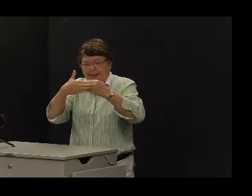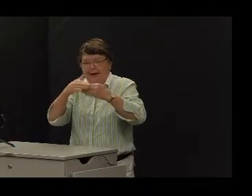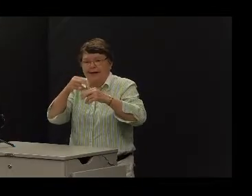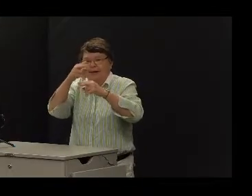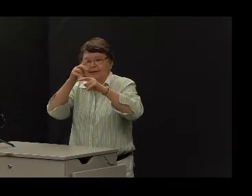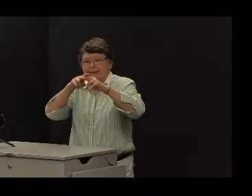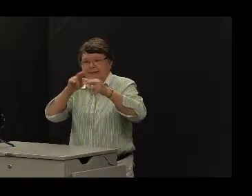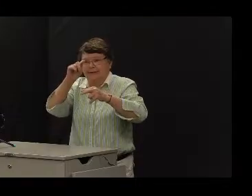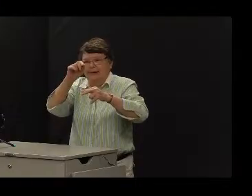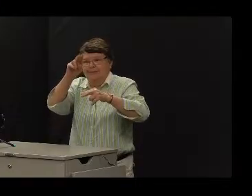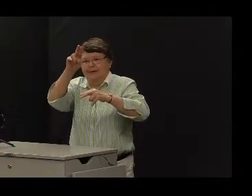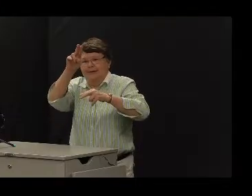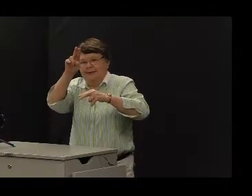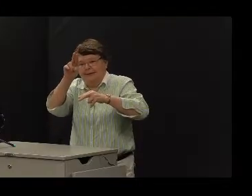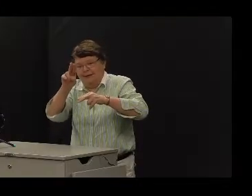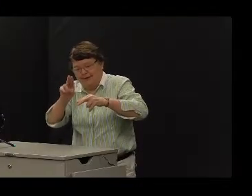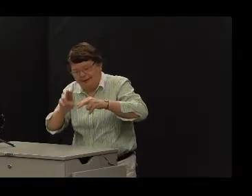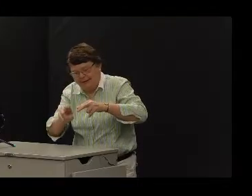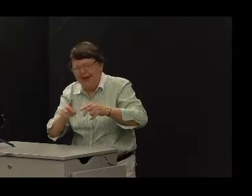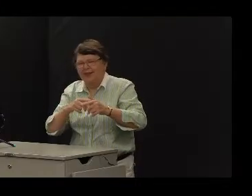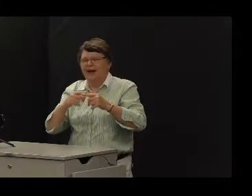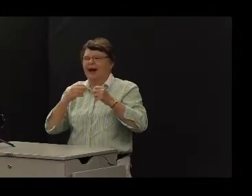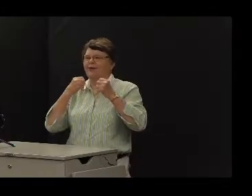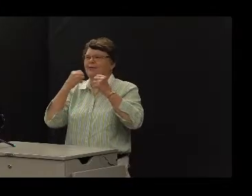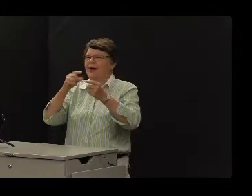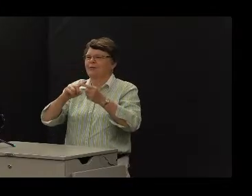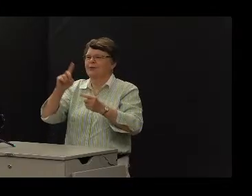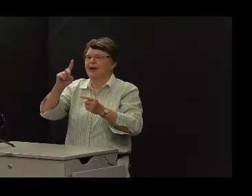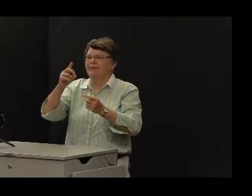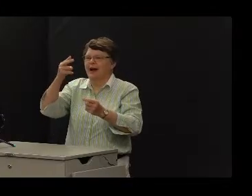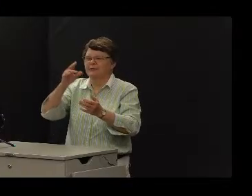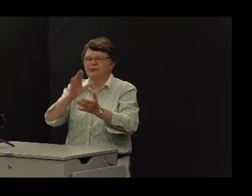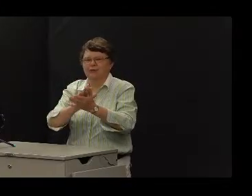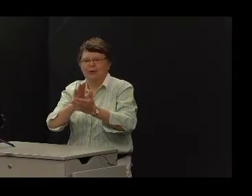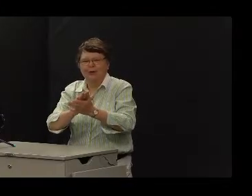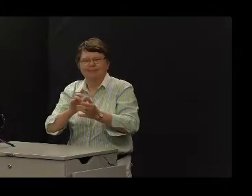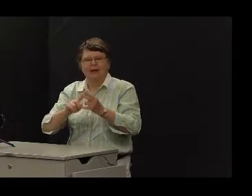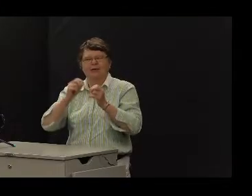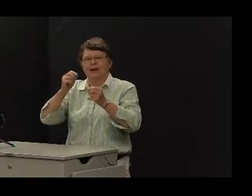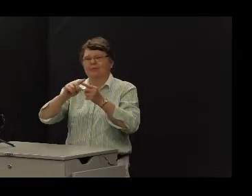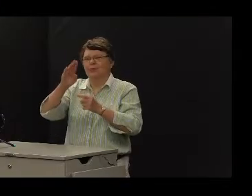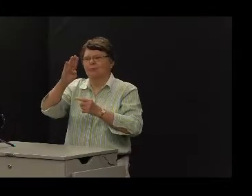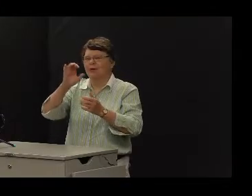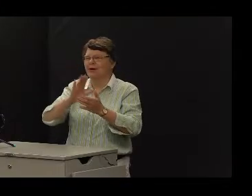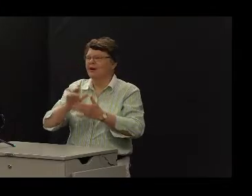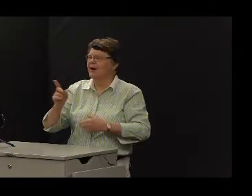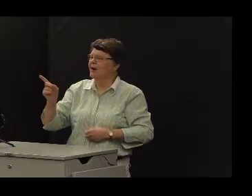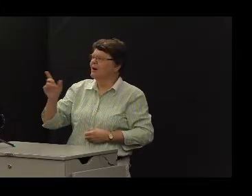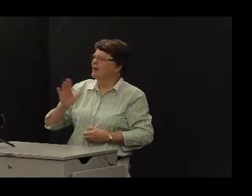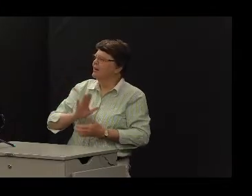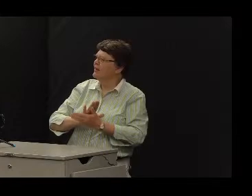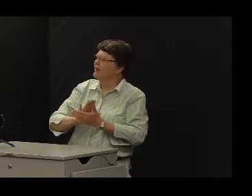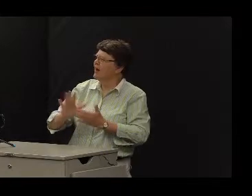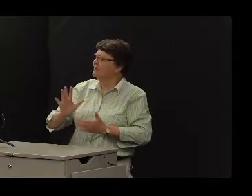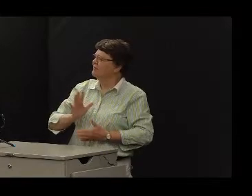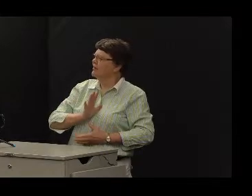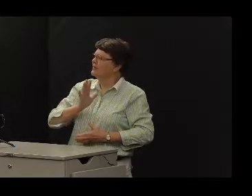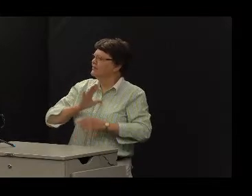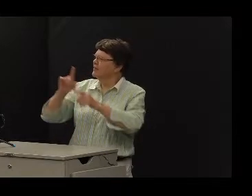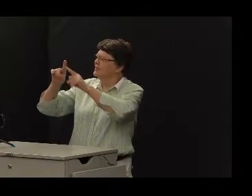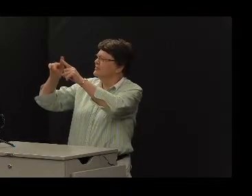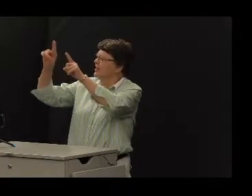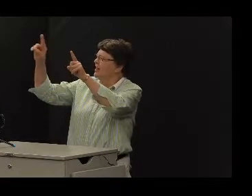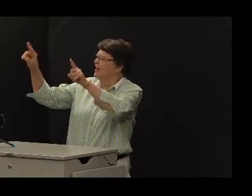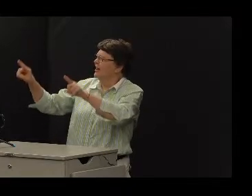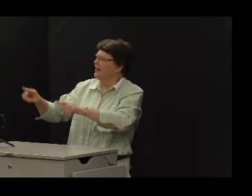up there. Some of them are barely hanging on. A couple of the letters have started slipping down. And I recently drove past Boyle County and